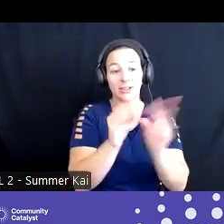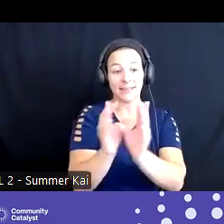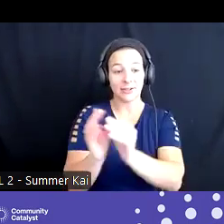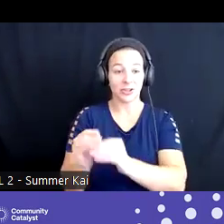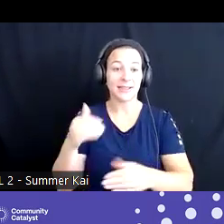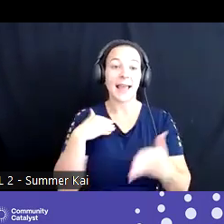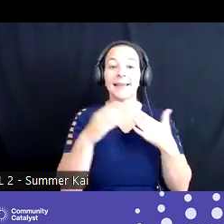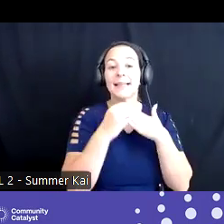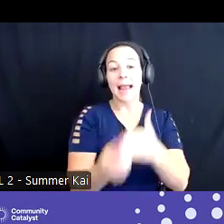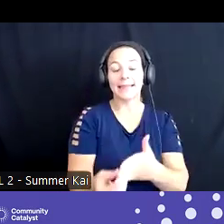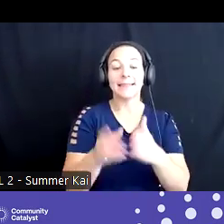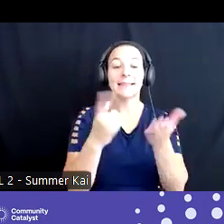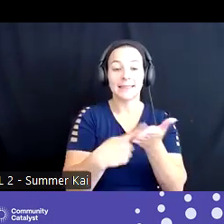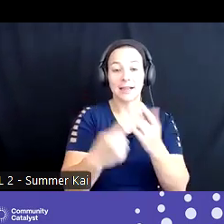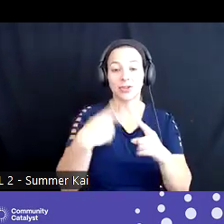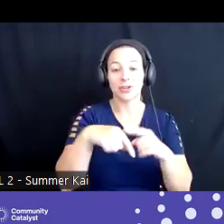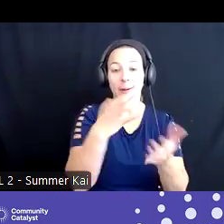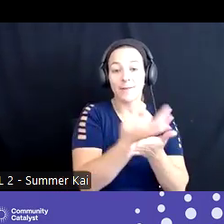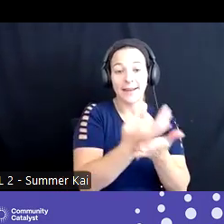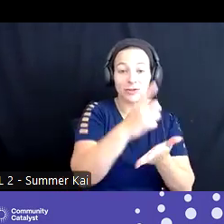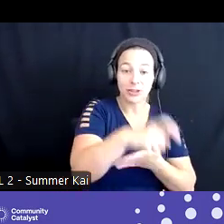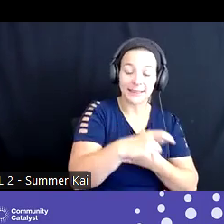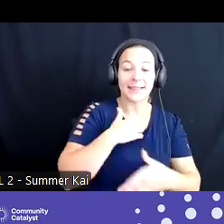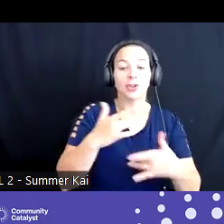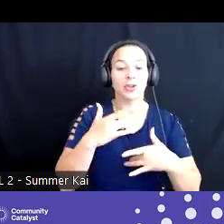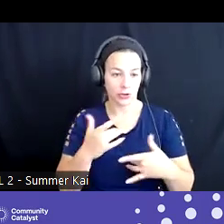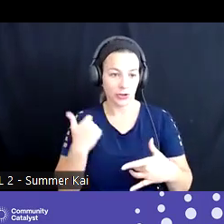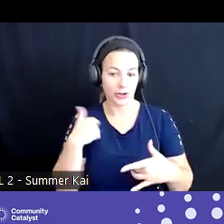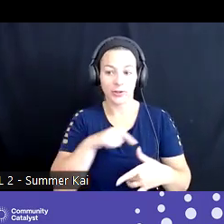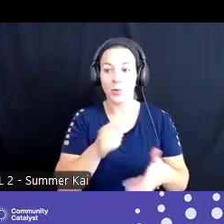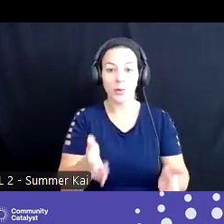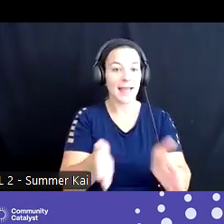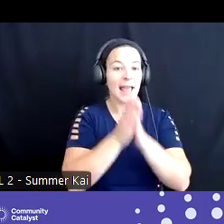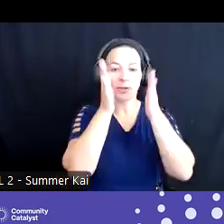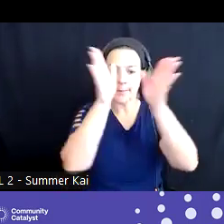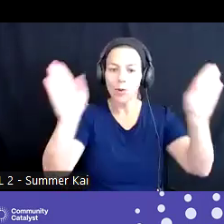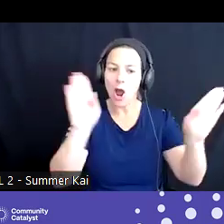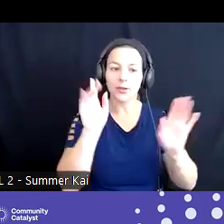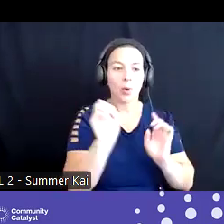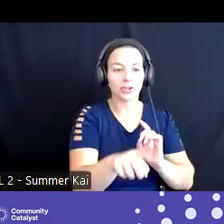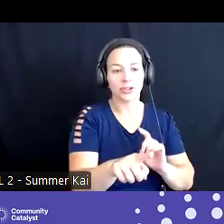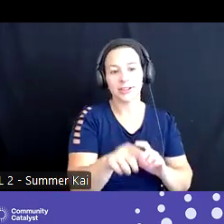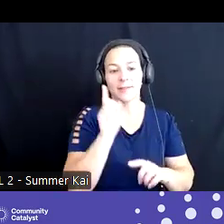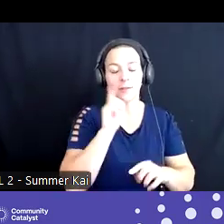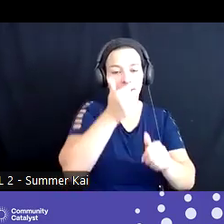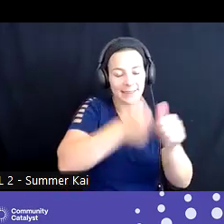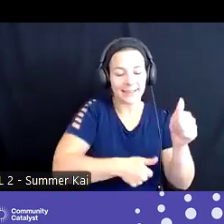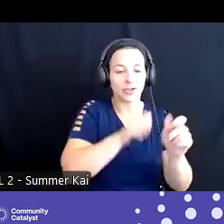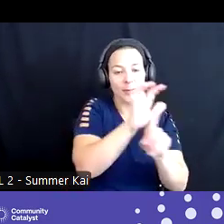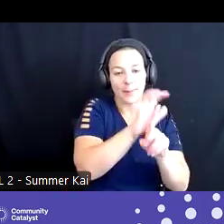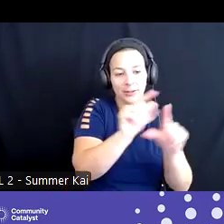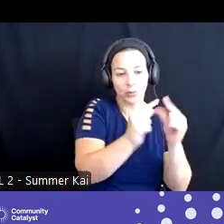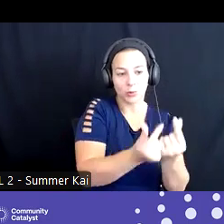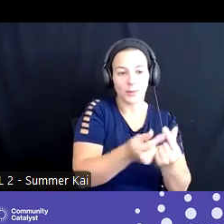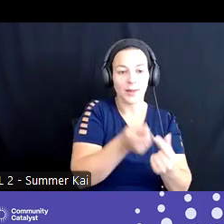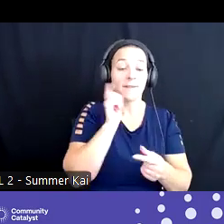guided discussions on financial needs and concerns. We asked broad questions tailored for each population. For the